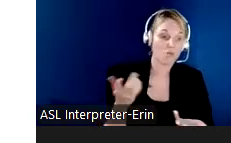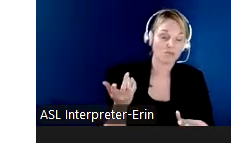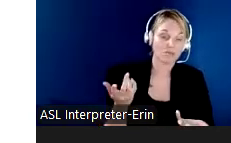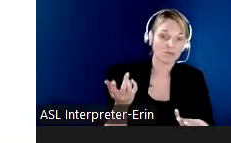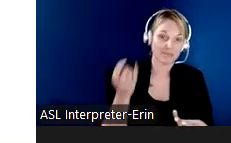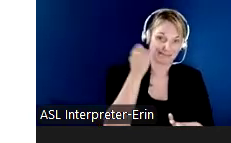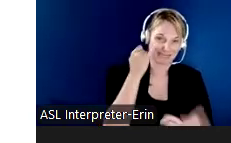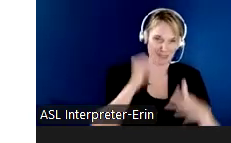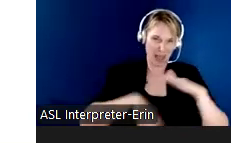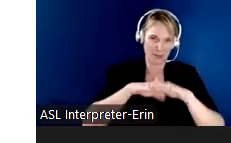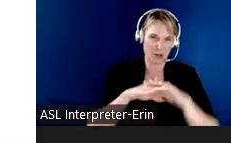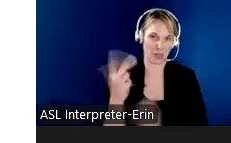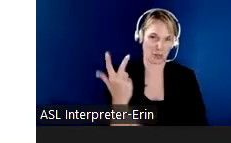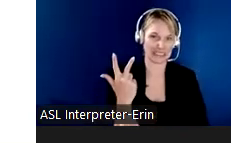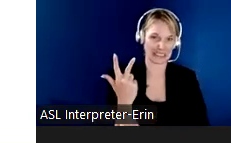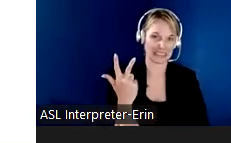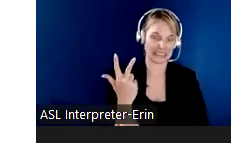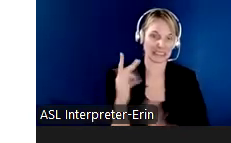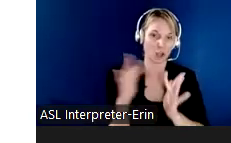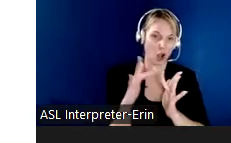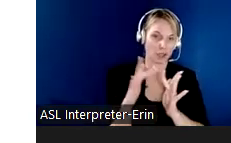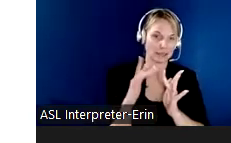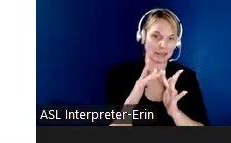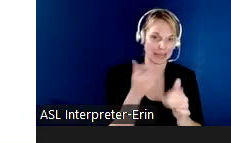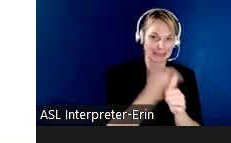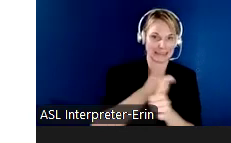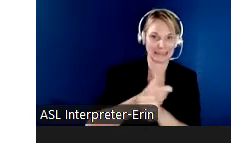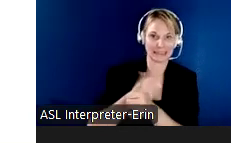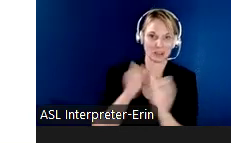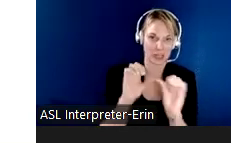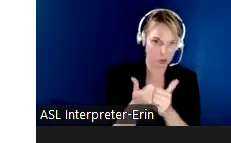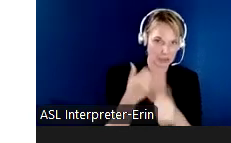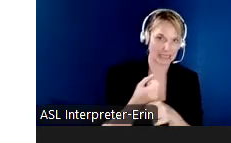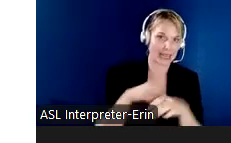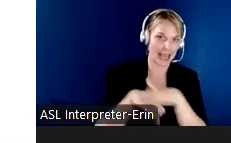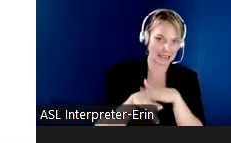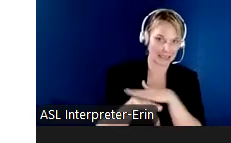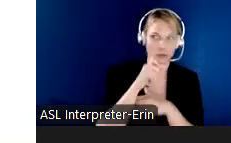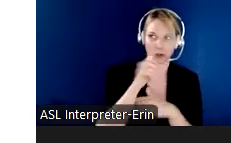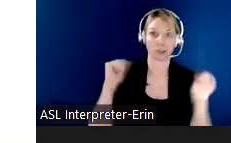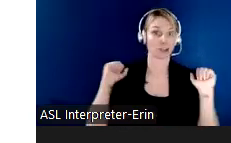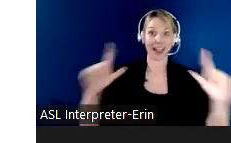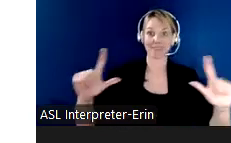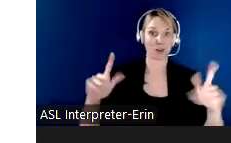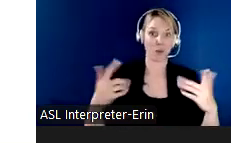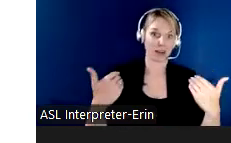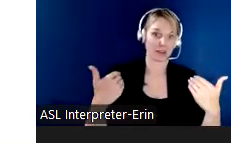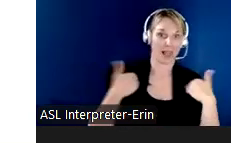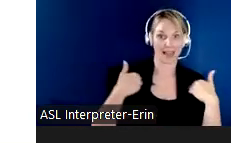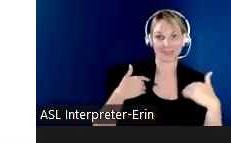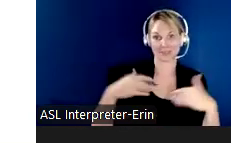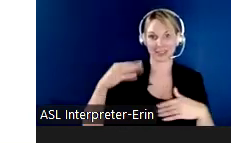up to three contacts per agency provided who would get that access. So it's not just going to be everybody who has access and benefits 24/7.